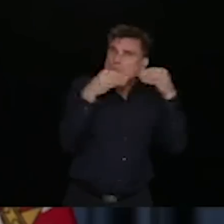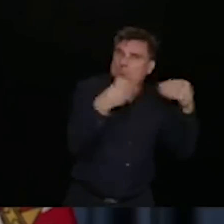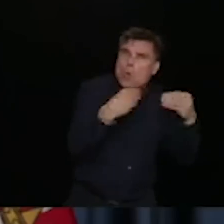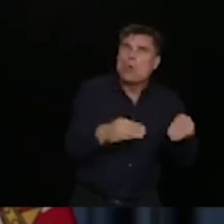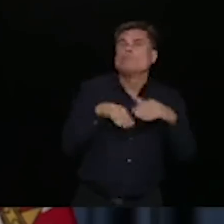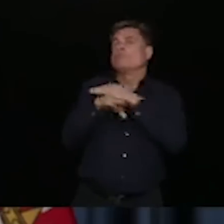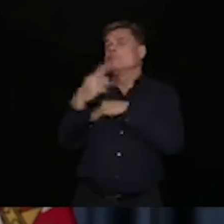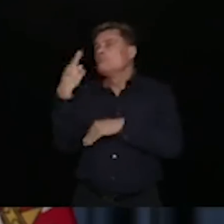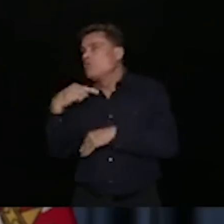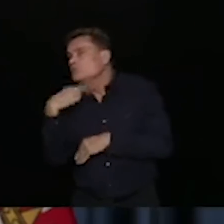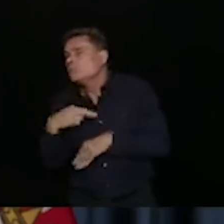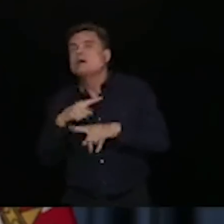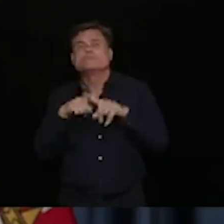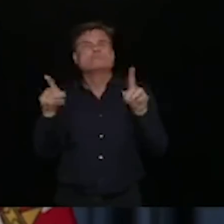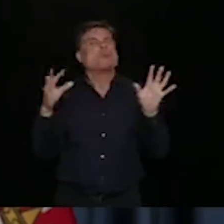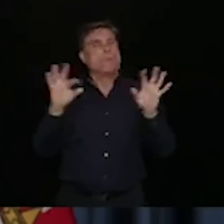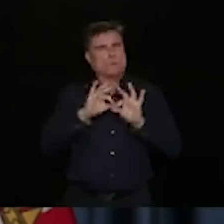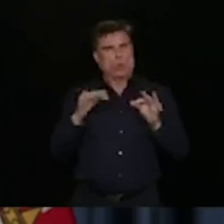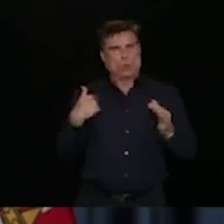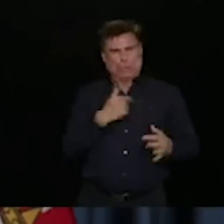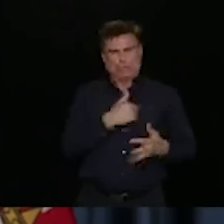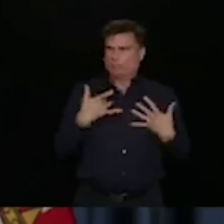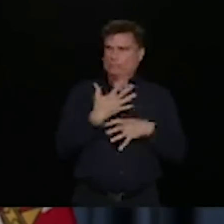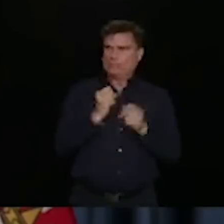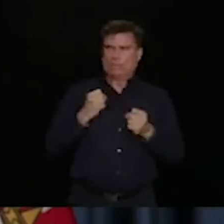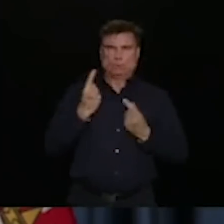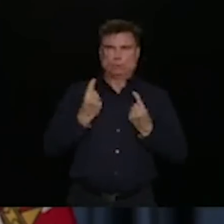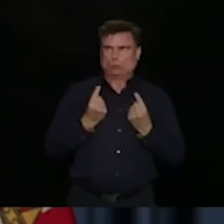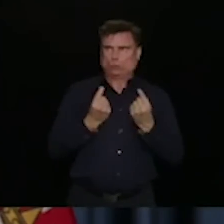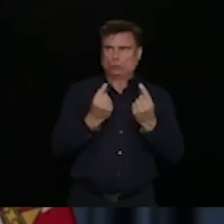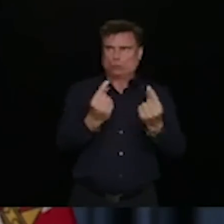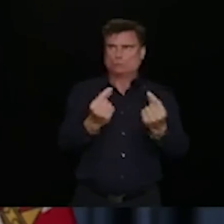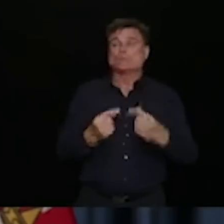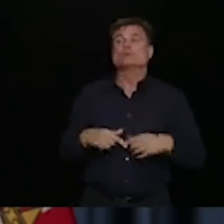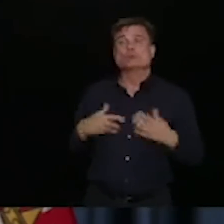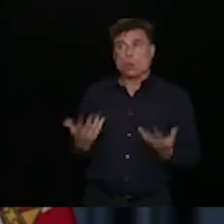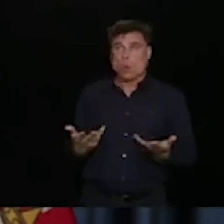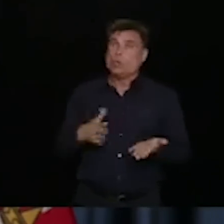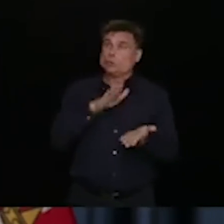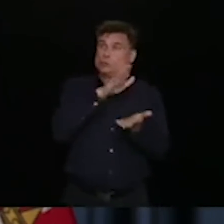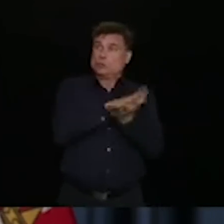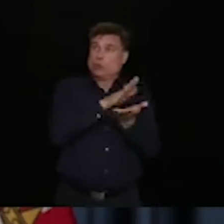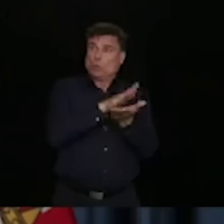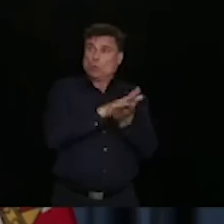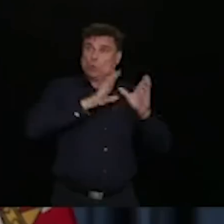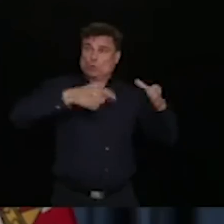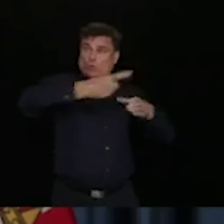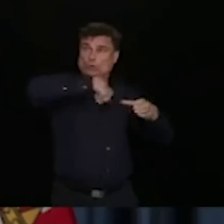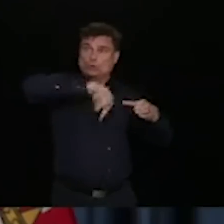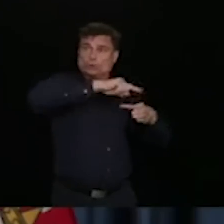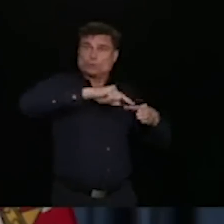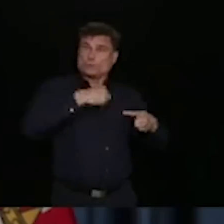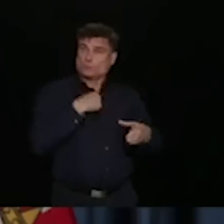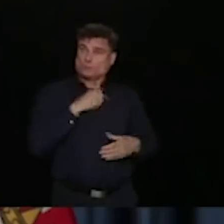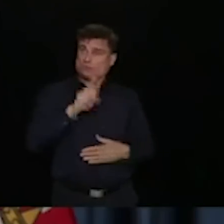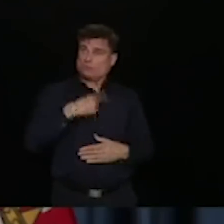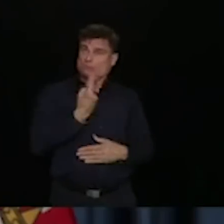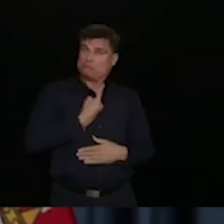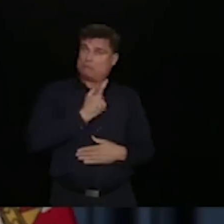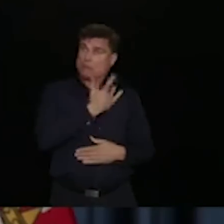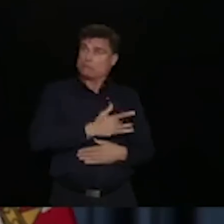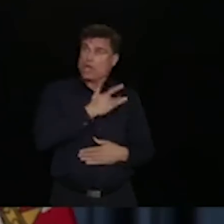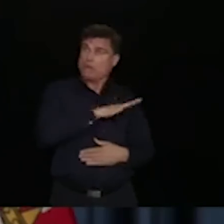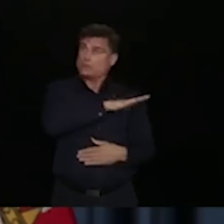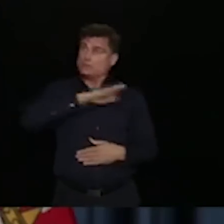with the disease. When it comes to education, we are the only province in the country that will have real evidence of how to operate